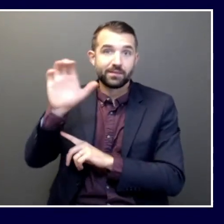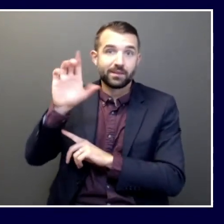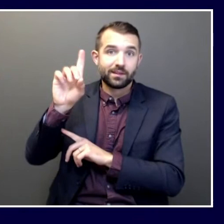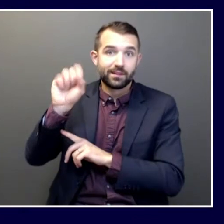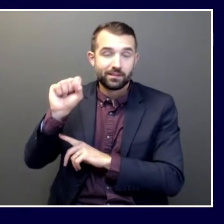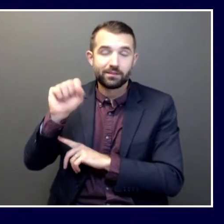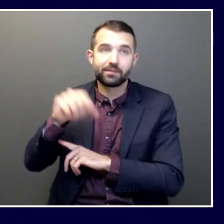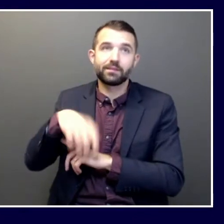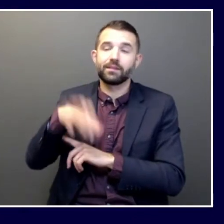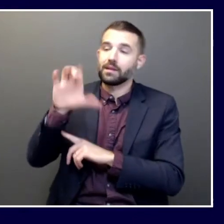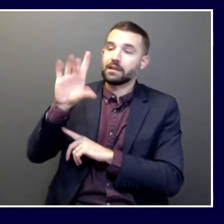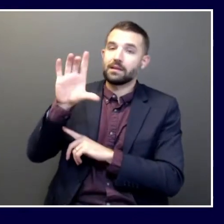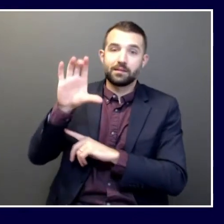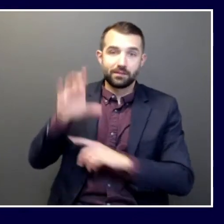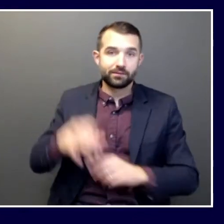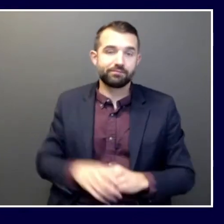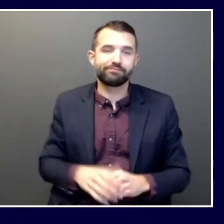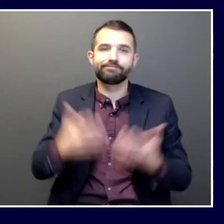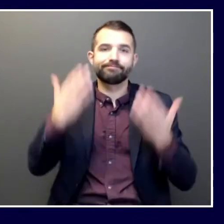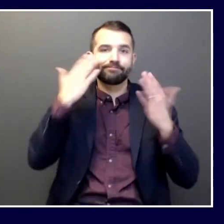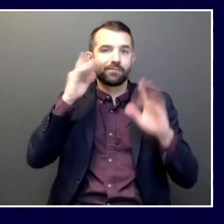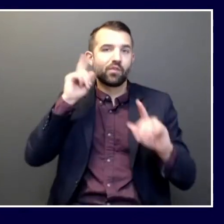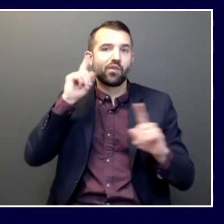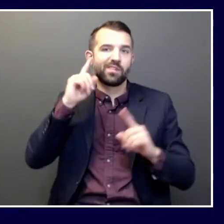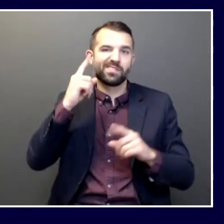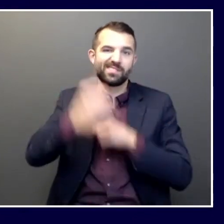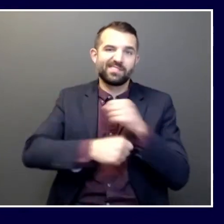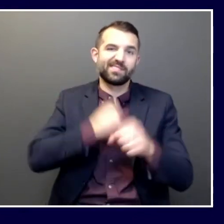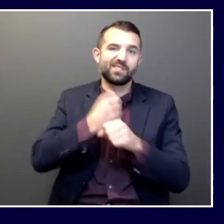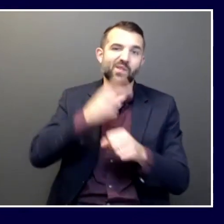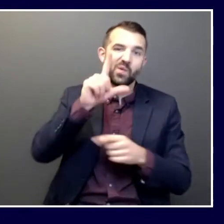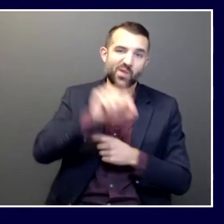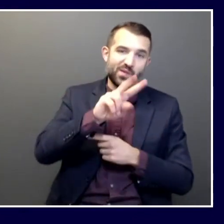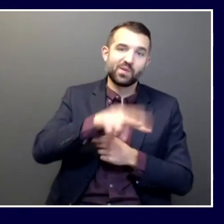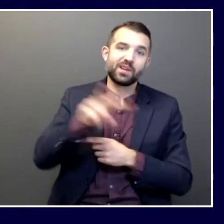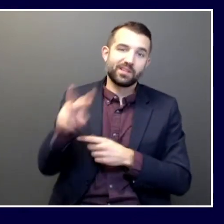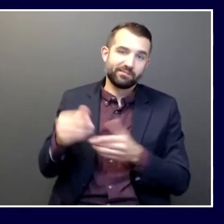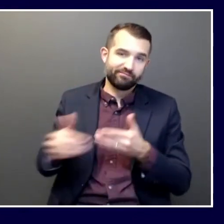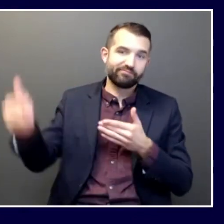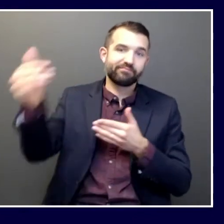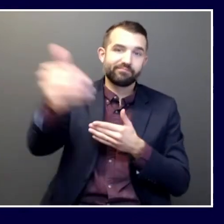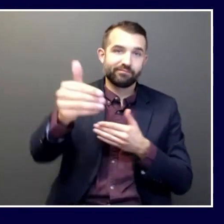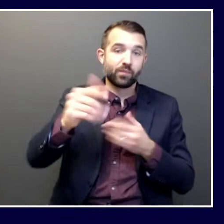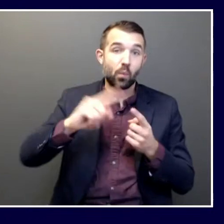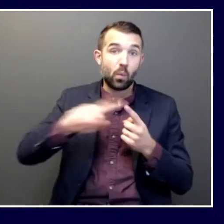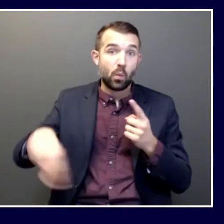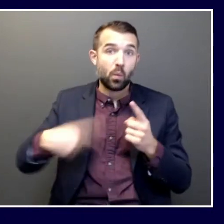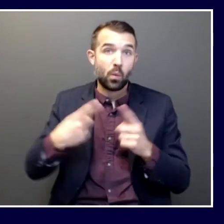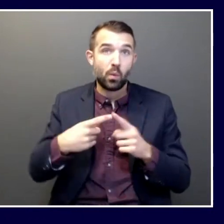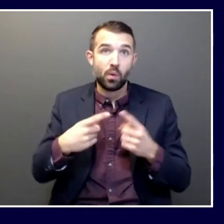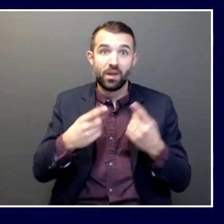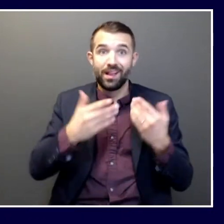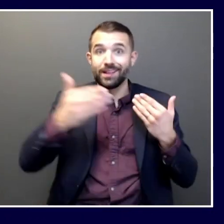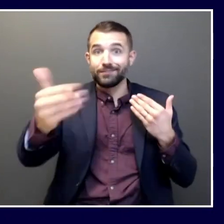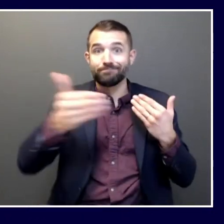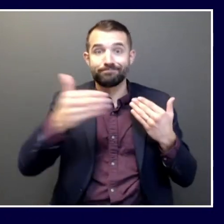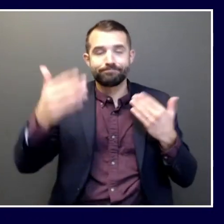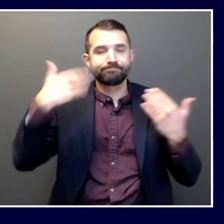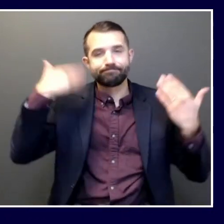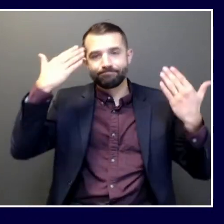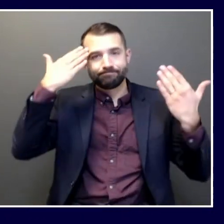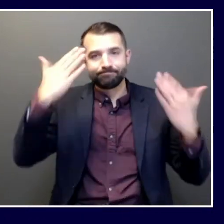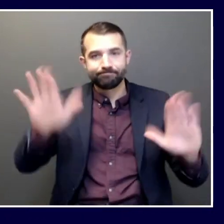2022, but I don't know when in 2022 at all. It's a good question. Certainly the next frontier,